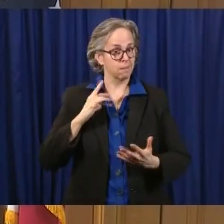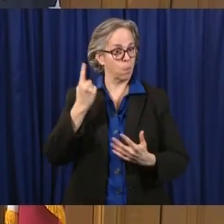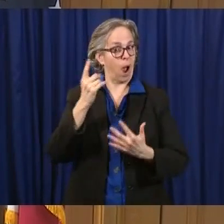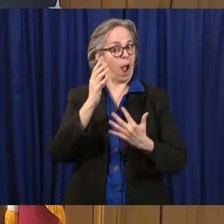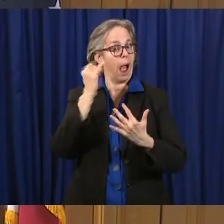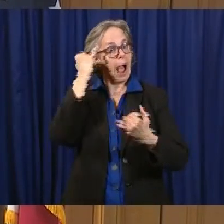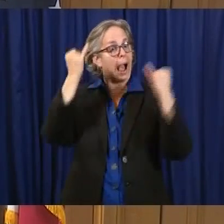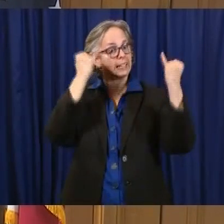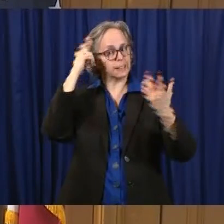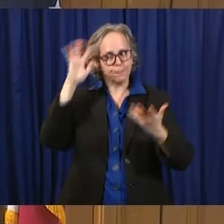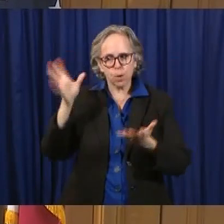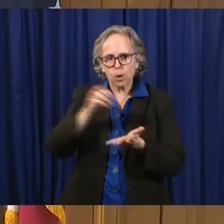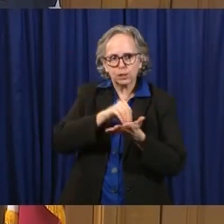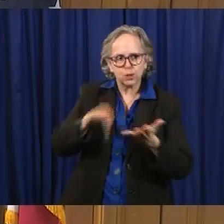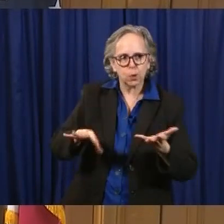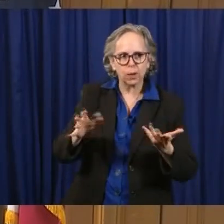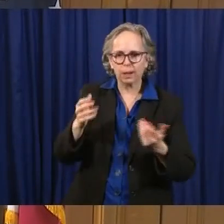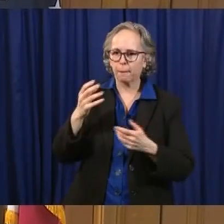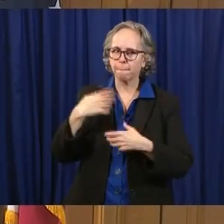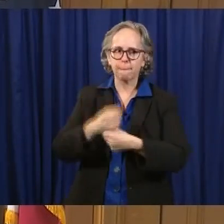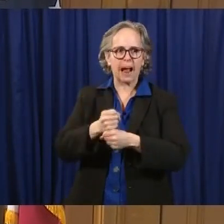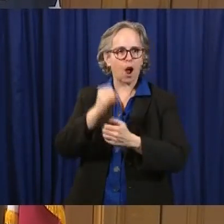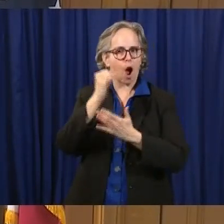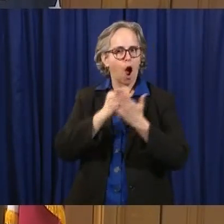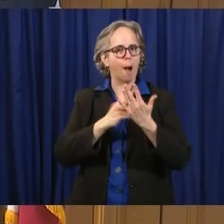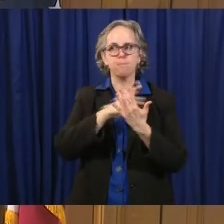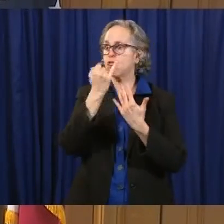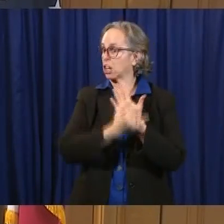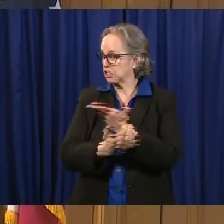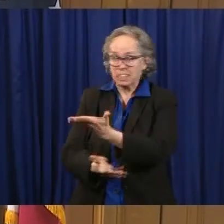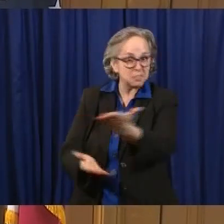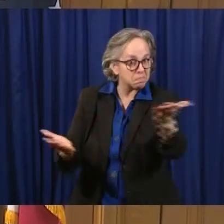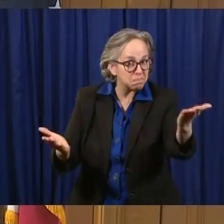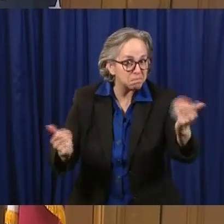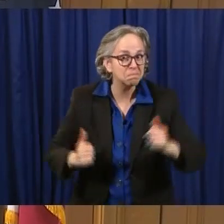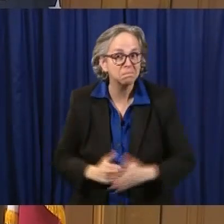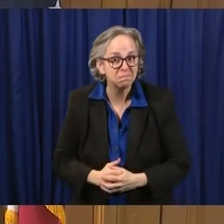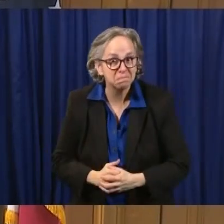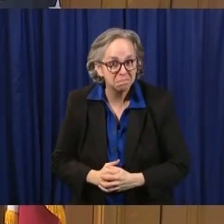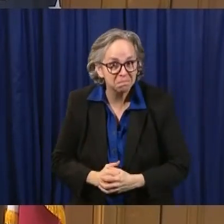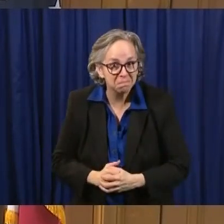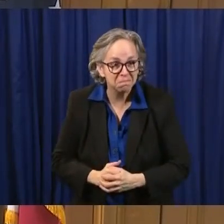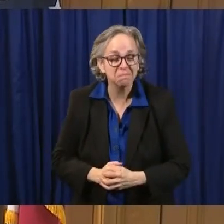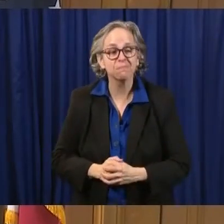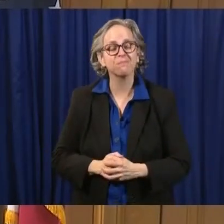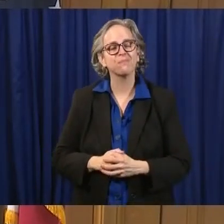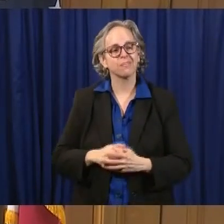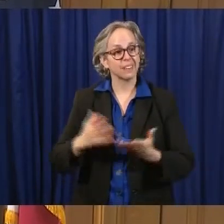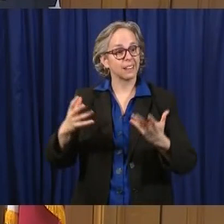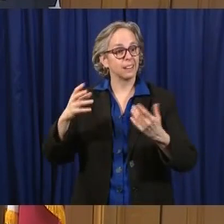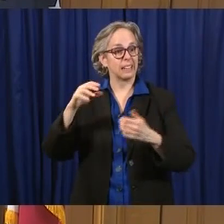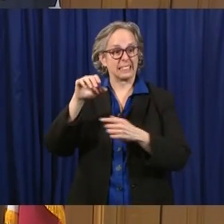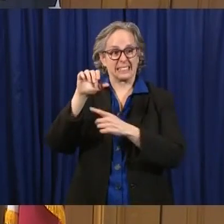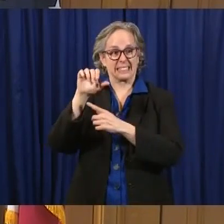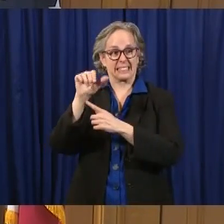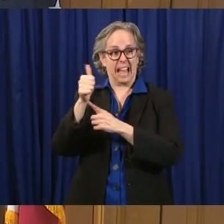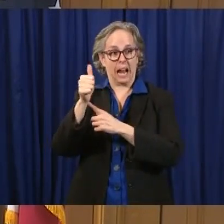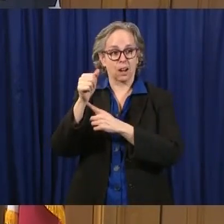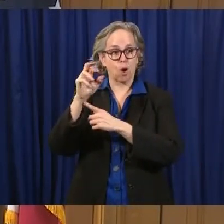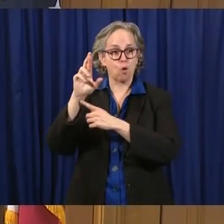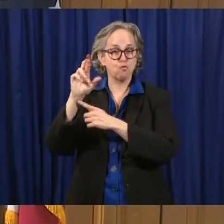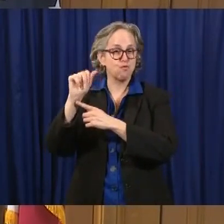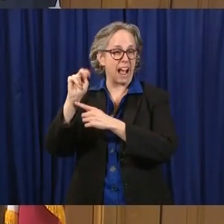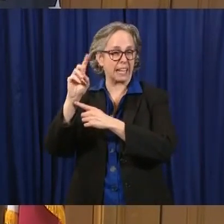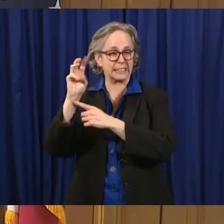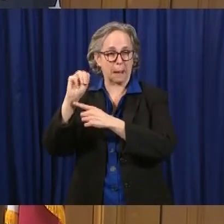art project while doing remote learning. As a bonus, 10 random winners from each grade division,